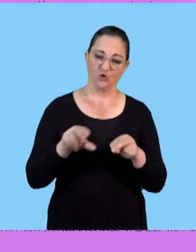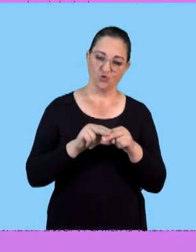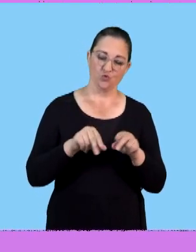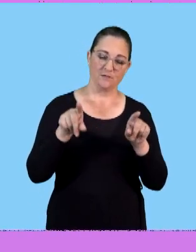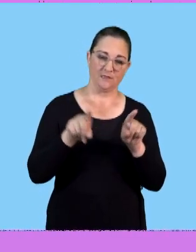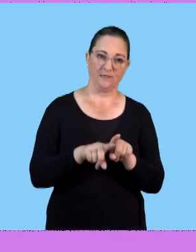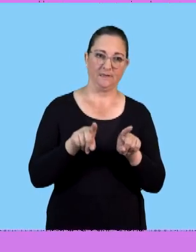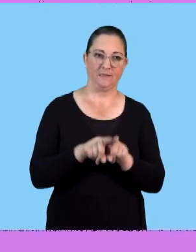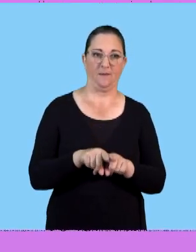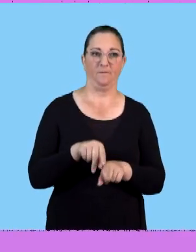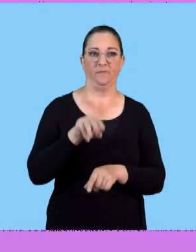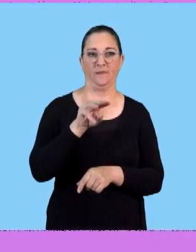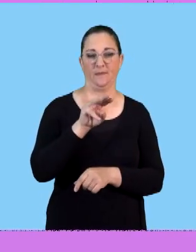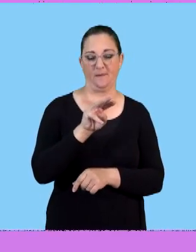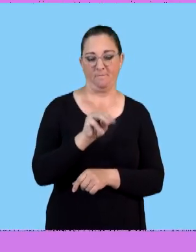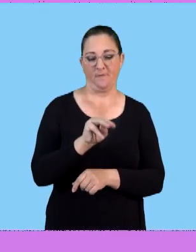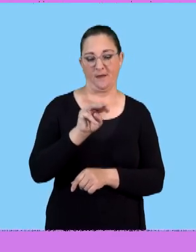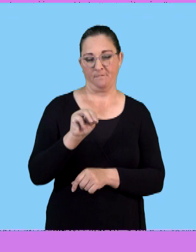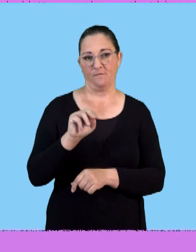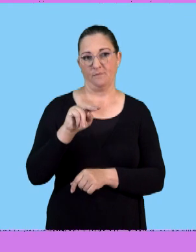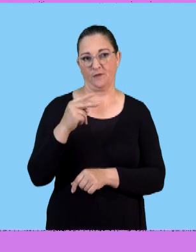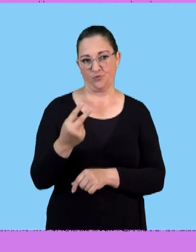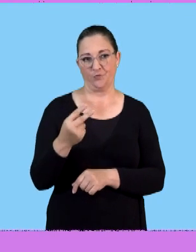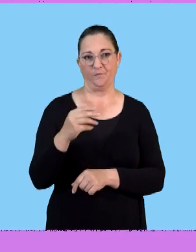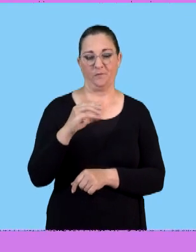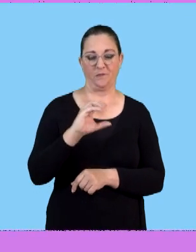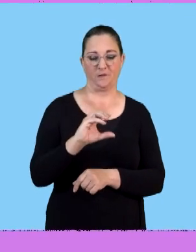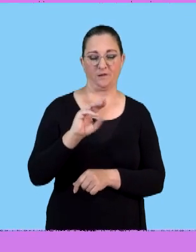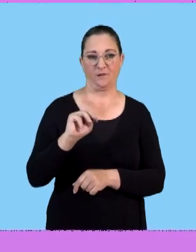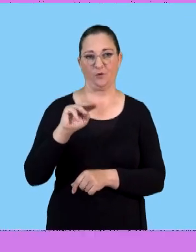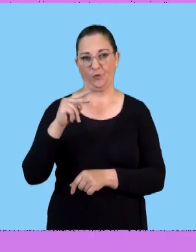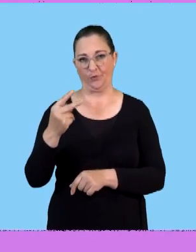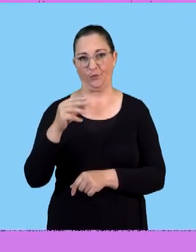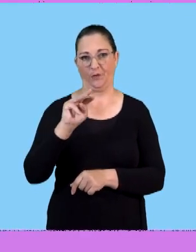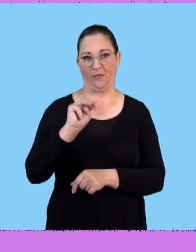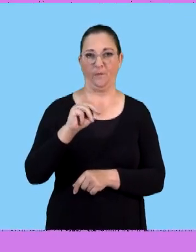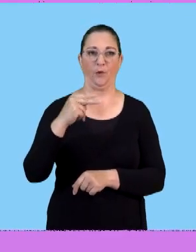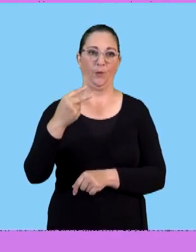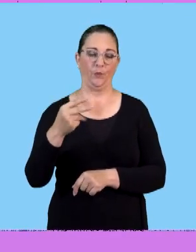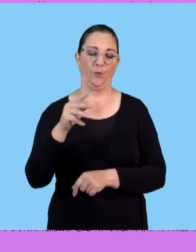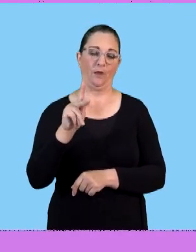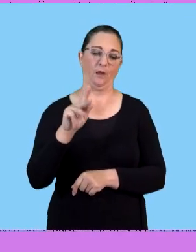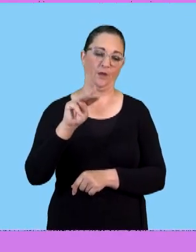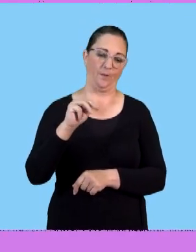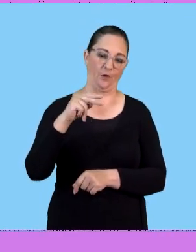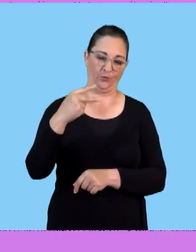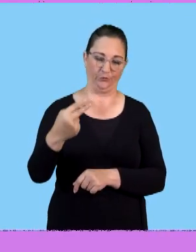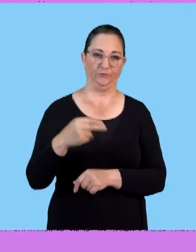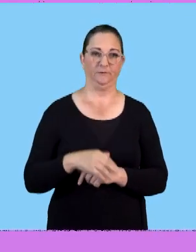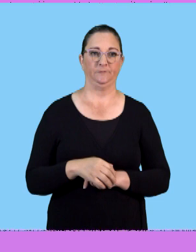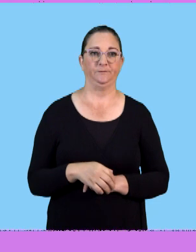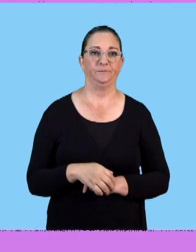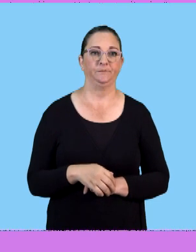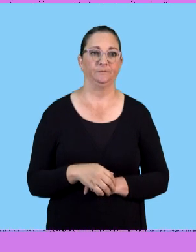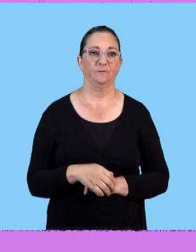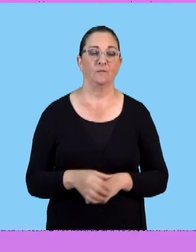the same as with area, the units of total surface area is also millimeters squared, squared centimeters, meters